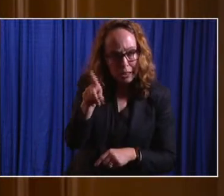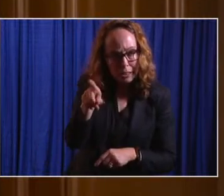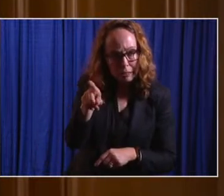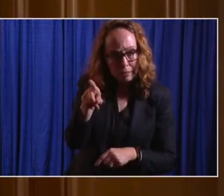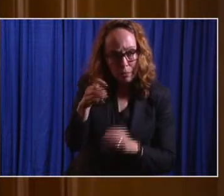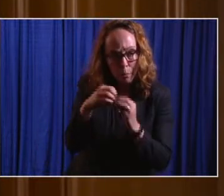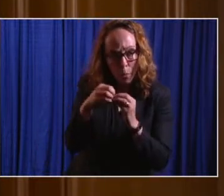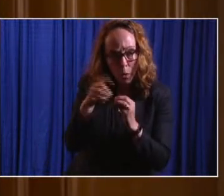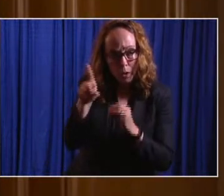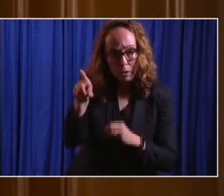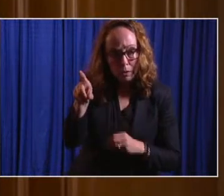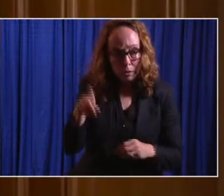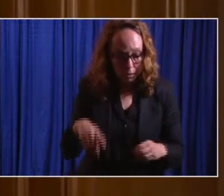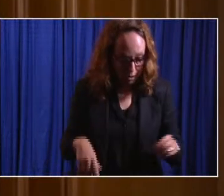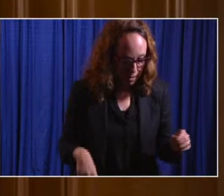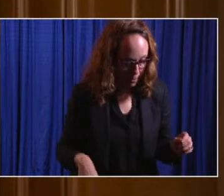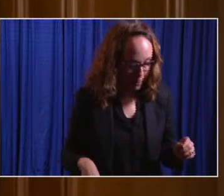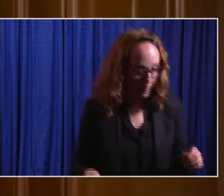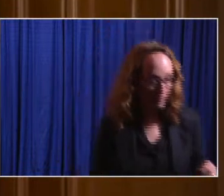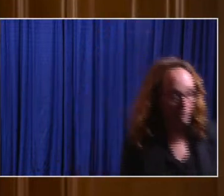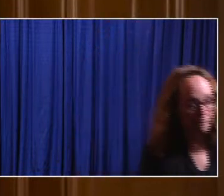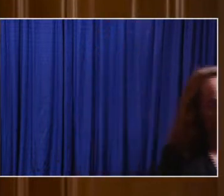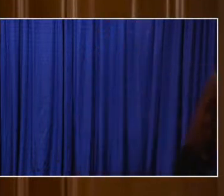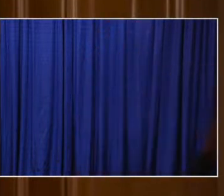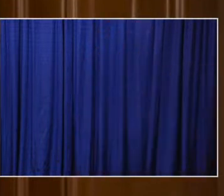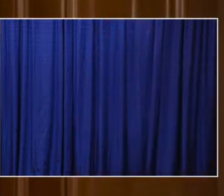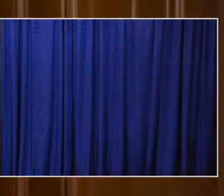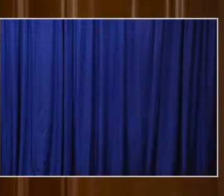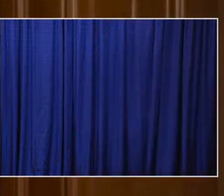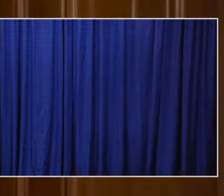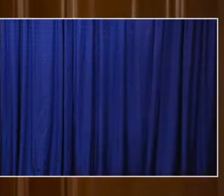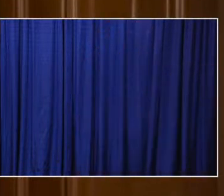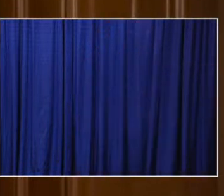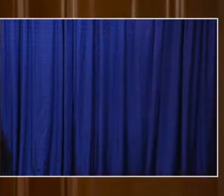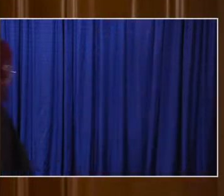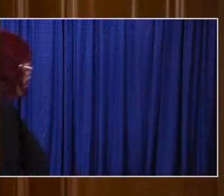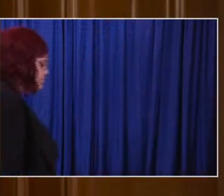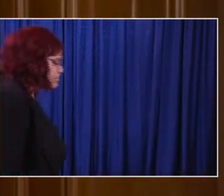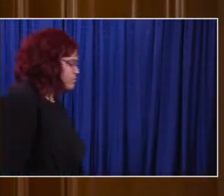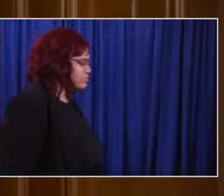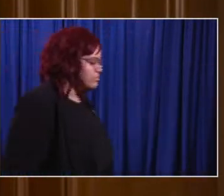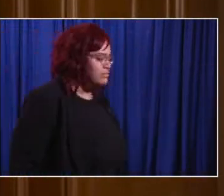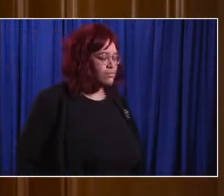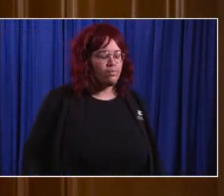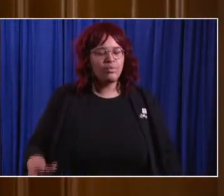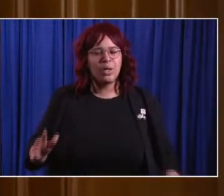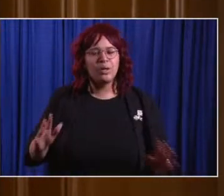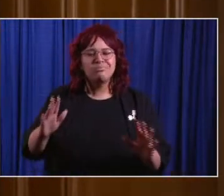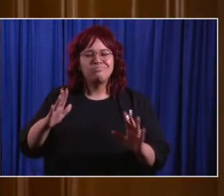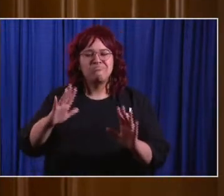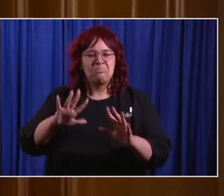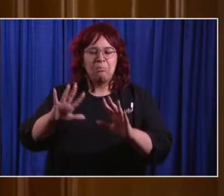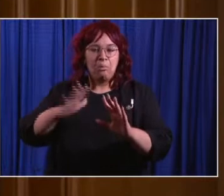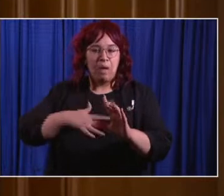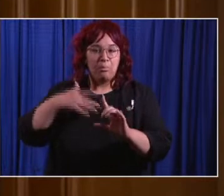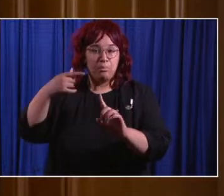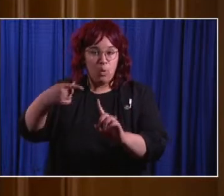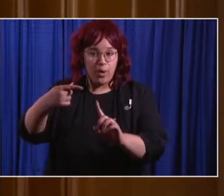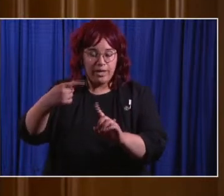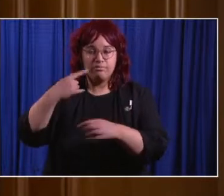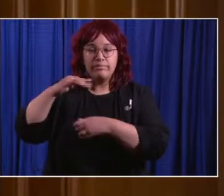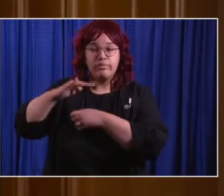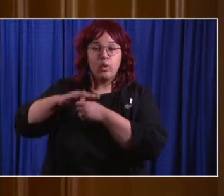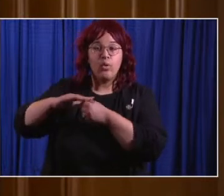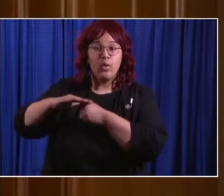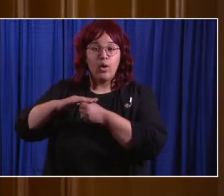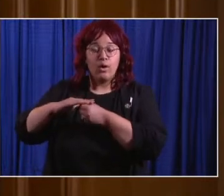that? No, I was just explaining for local context. Our local officials last week administered fewer doses than